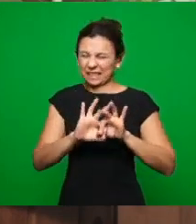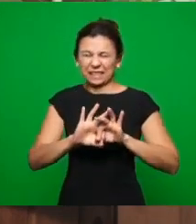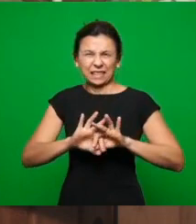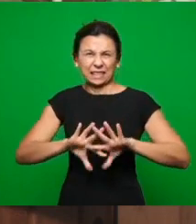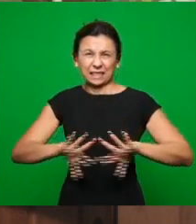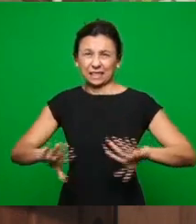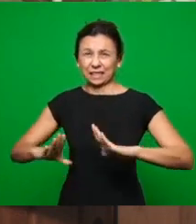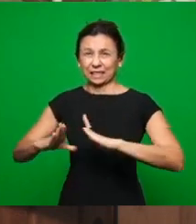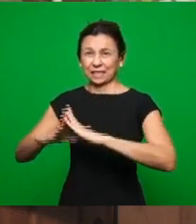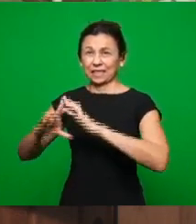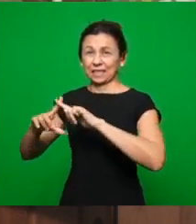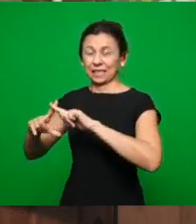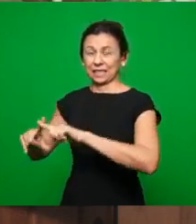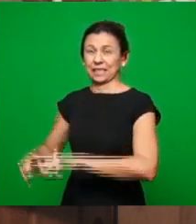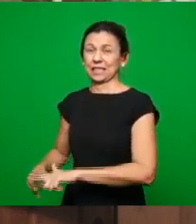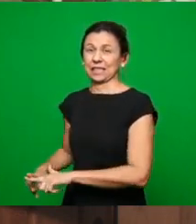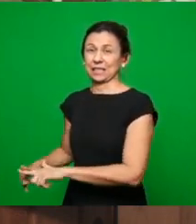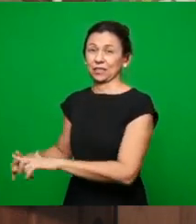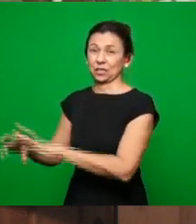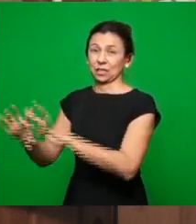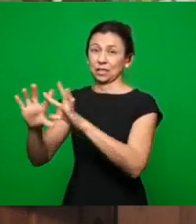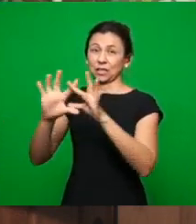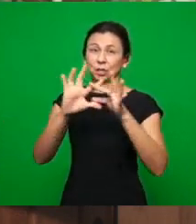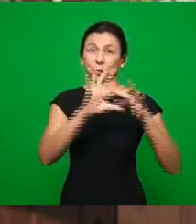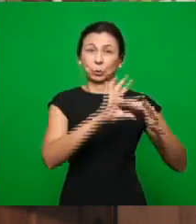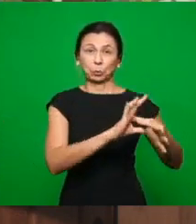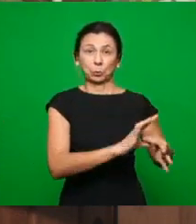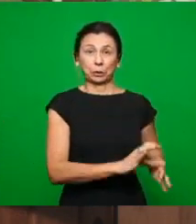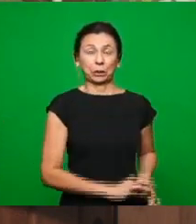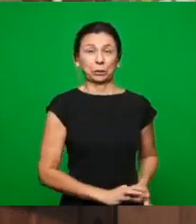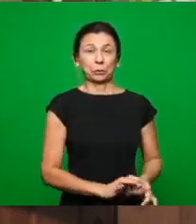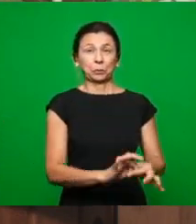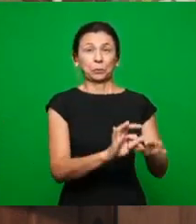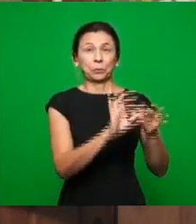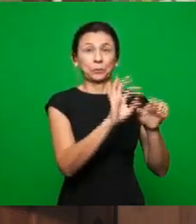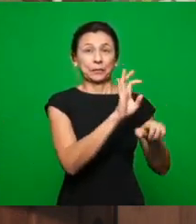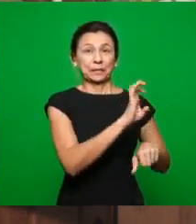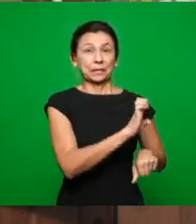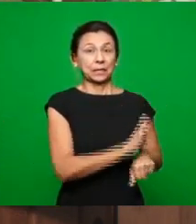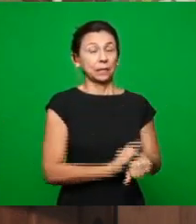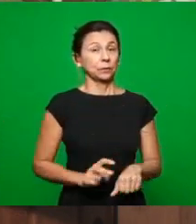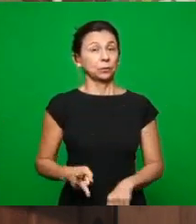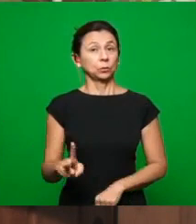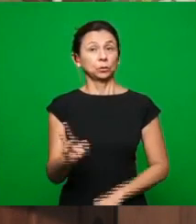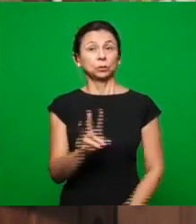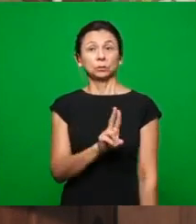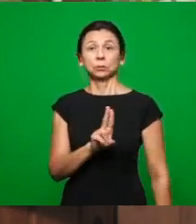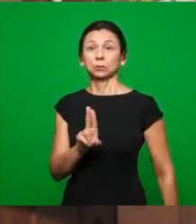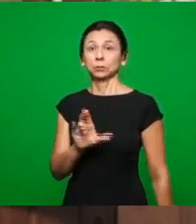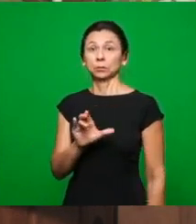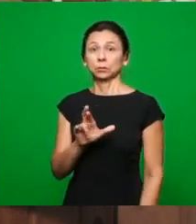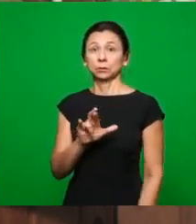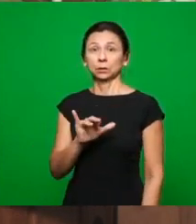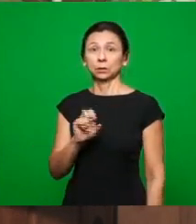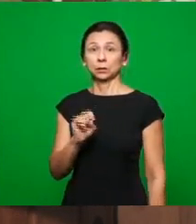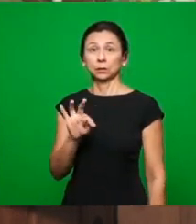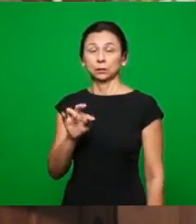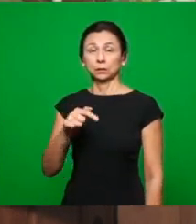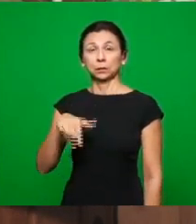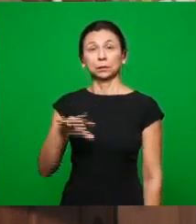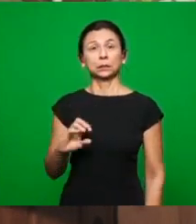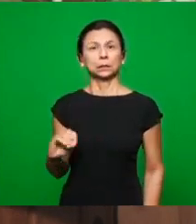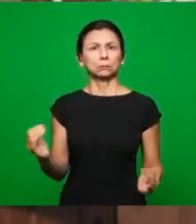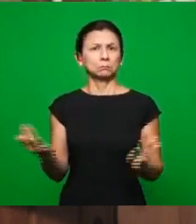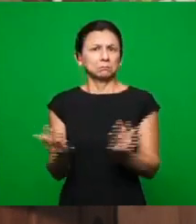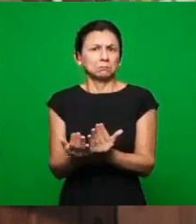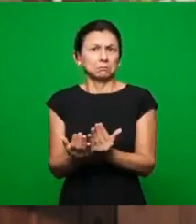The church got mixed up with the state and maintained the name of Christian. That's what the text said. You